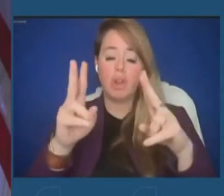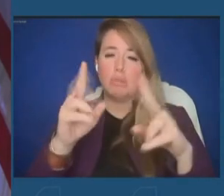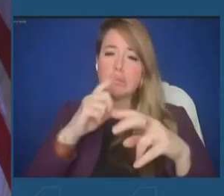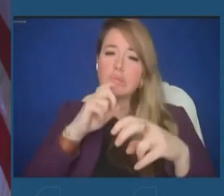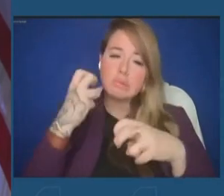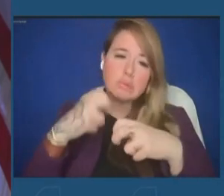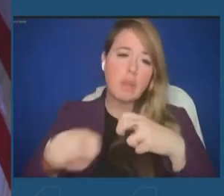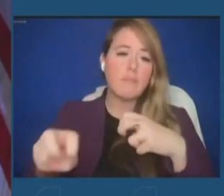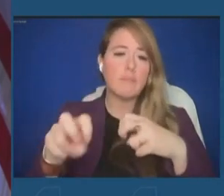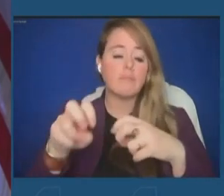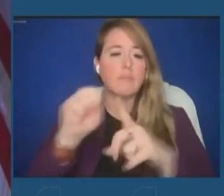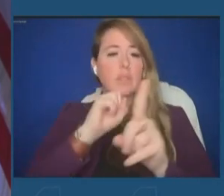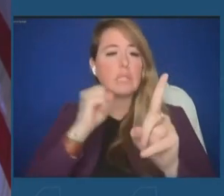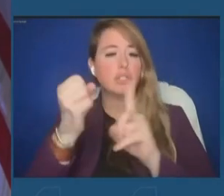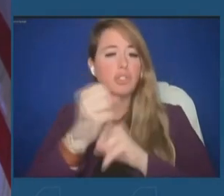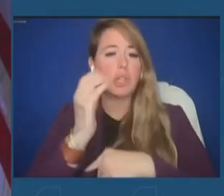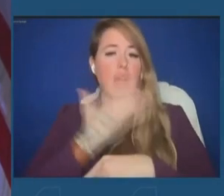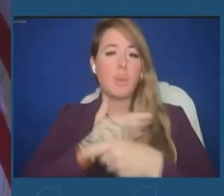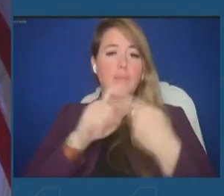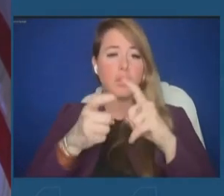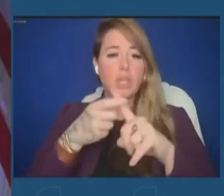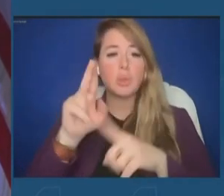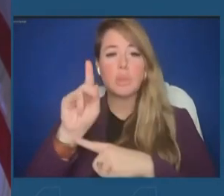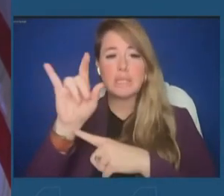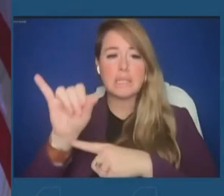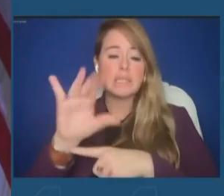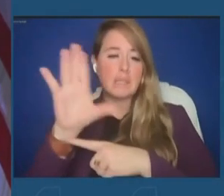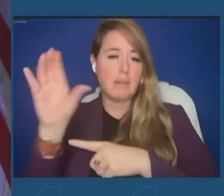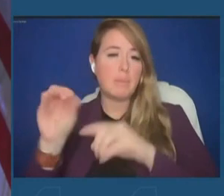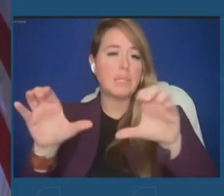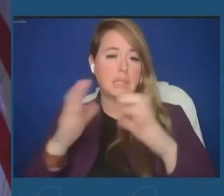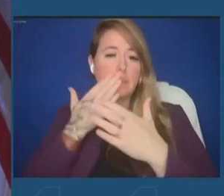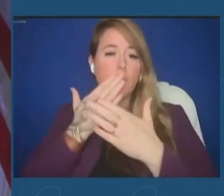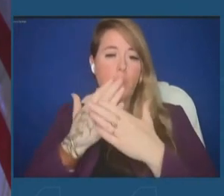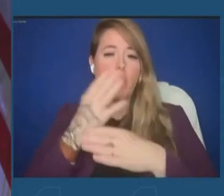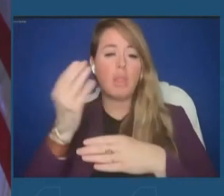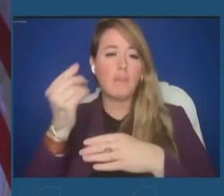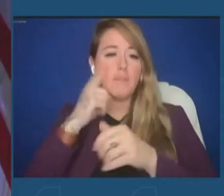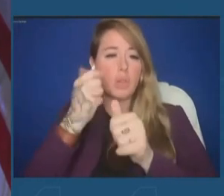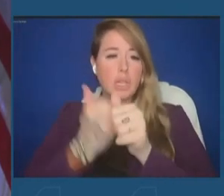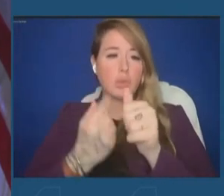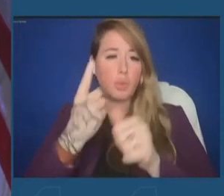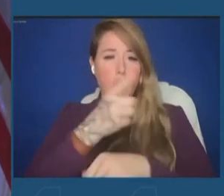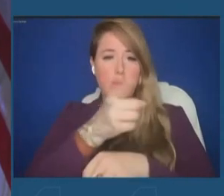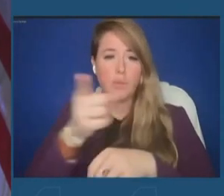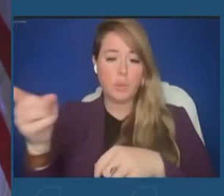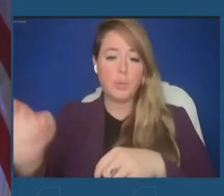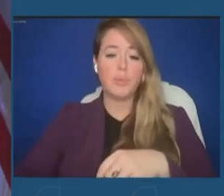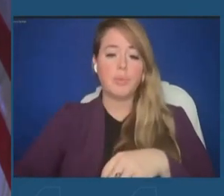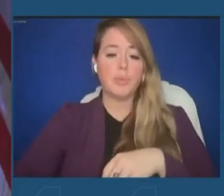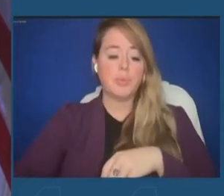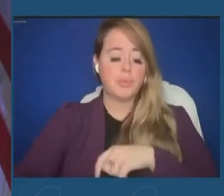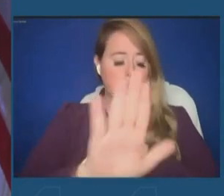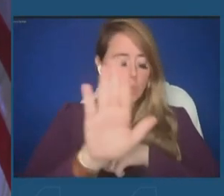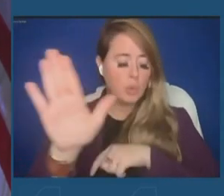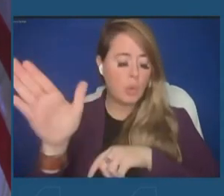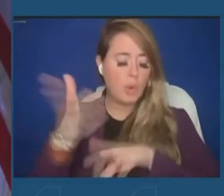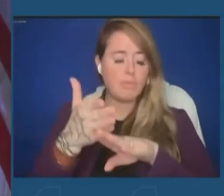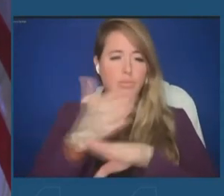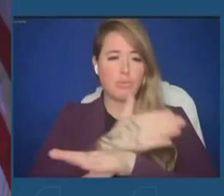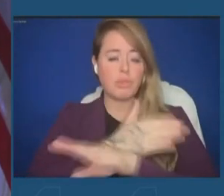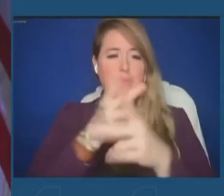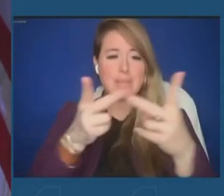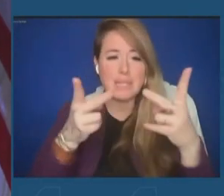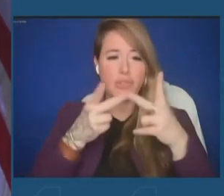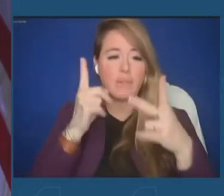and our friends in the utility company did just as well. And to each and every one of them, your pre-positioning of those